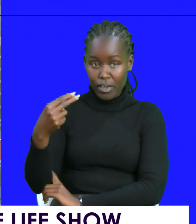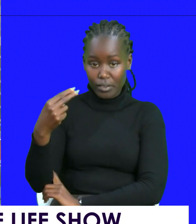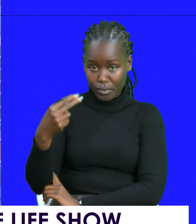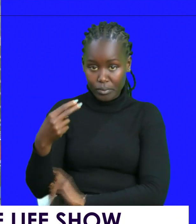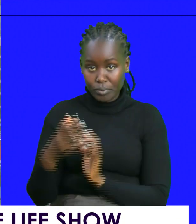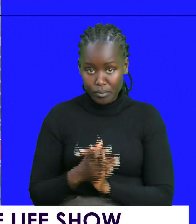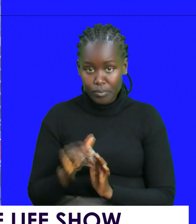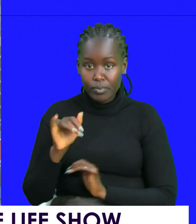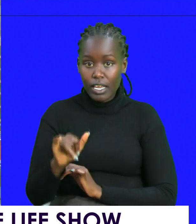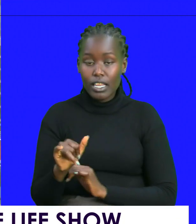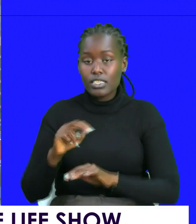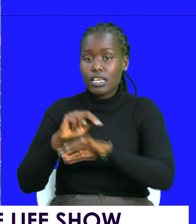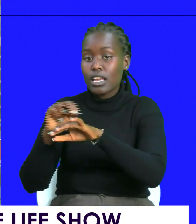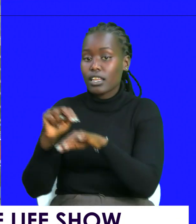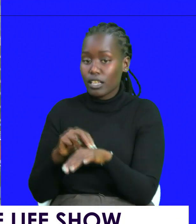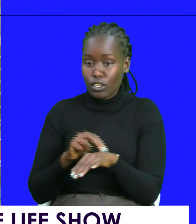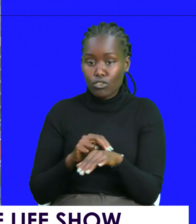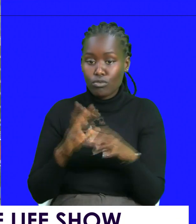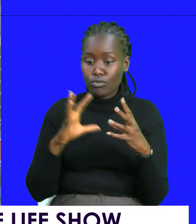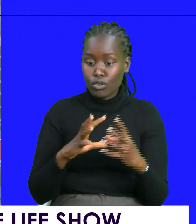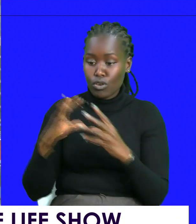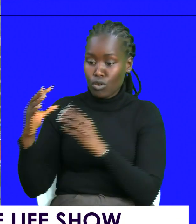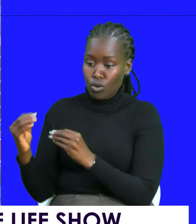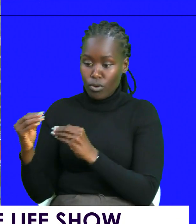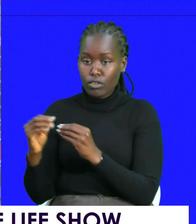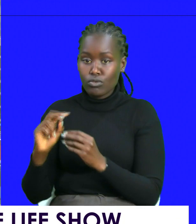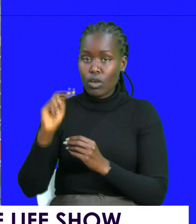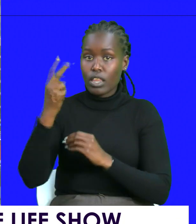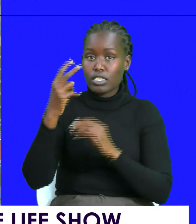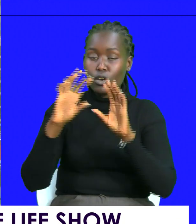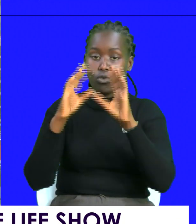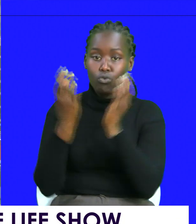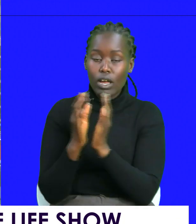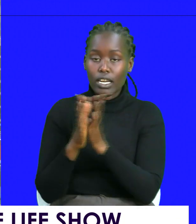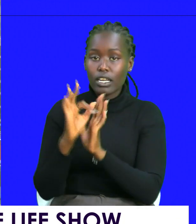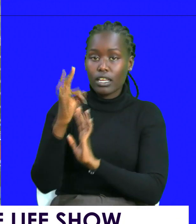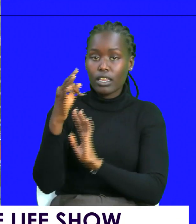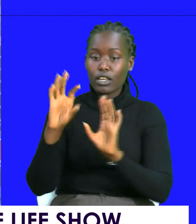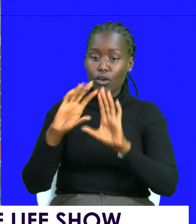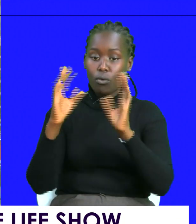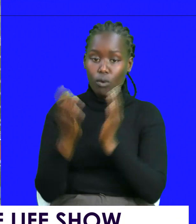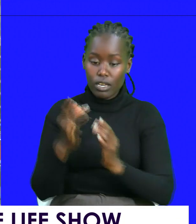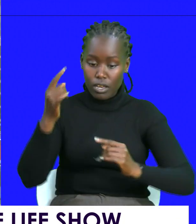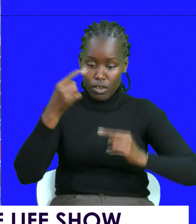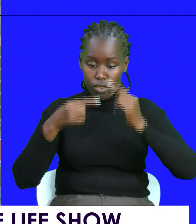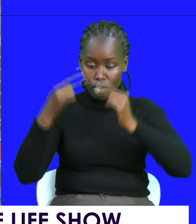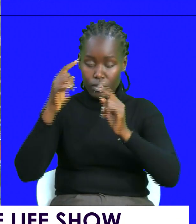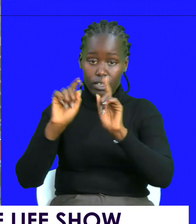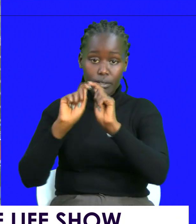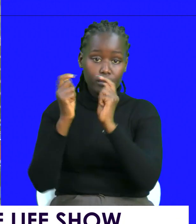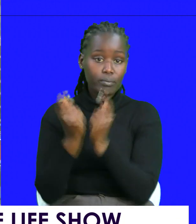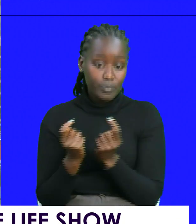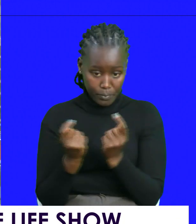high. That is a nation that is going into the second world and into the third world. That is the winning team. The winning team